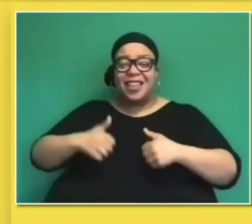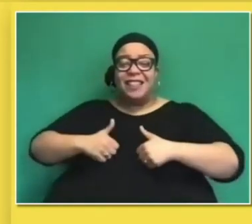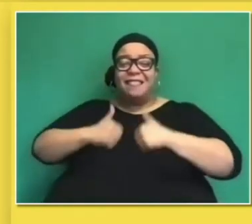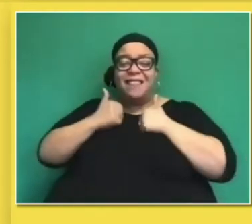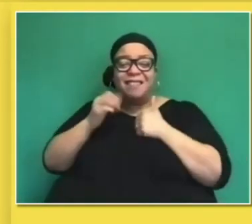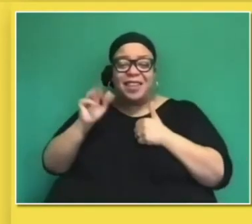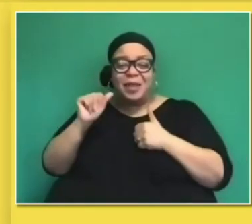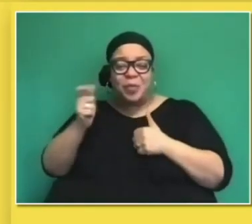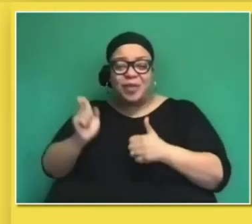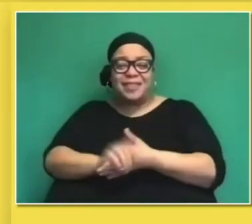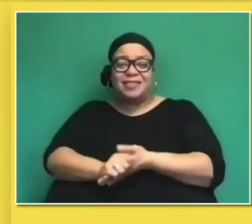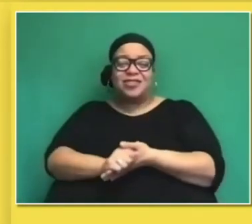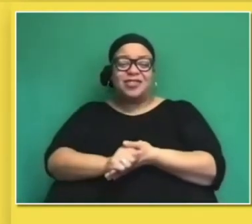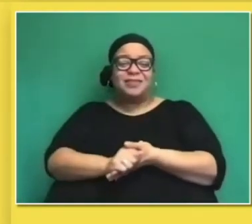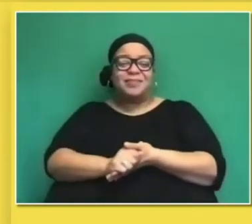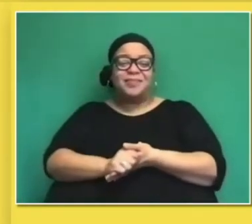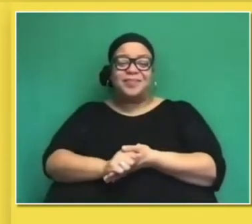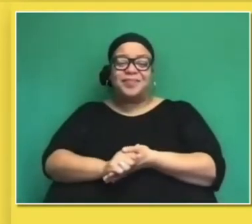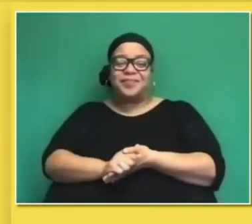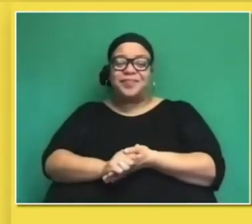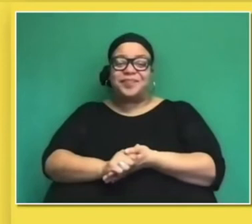we come before you today,